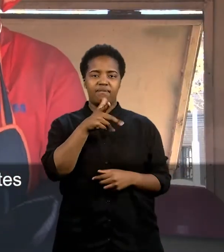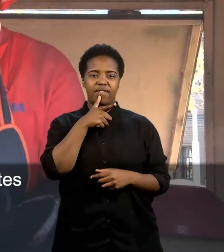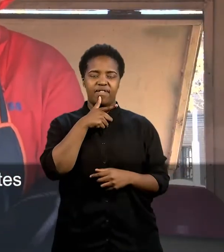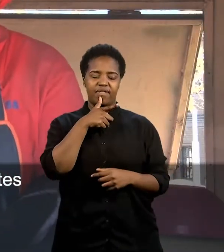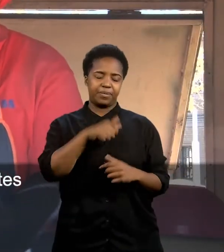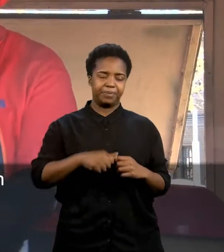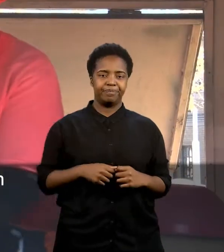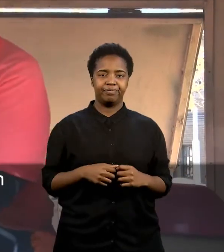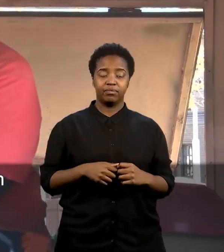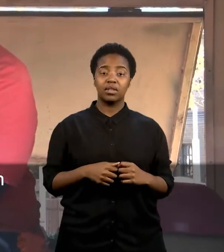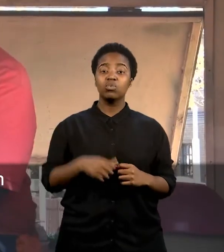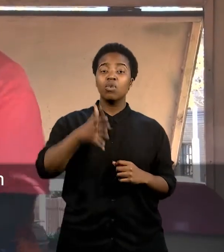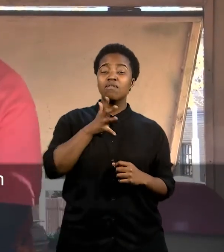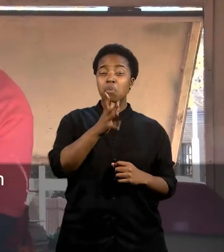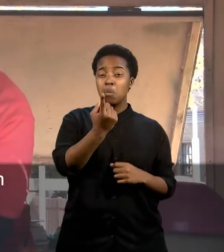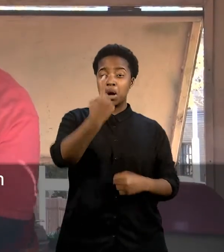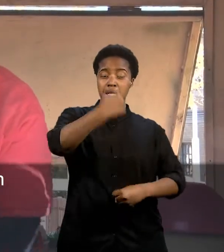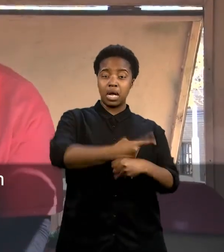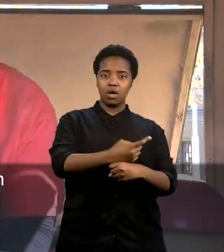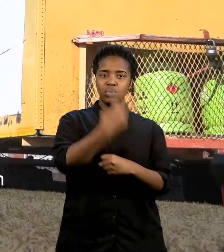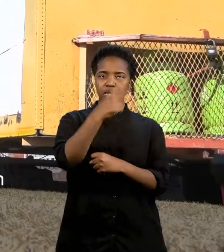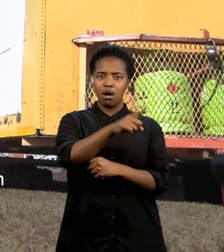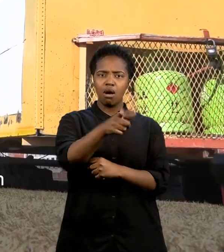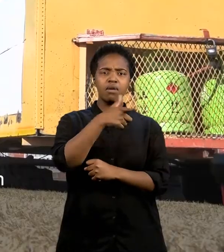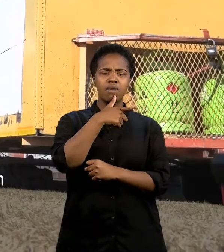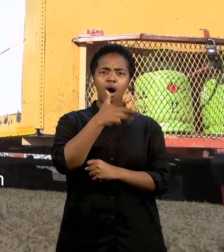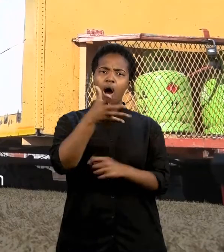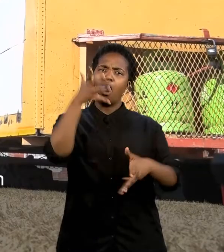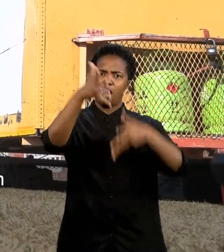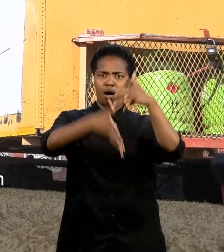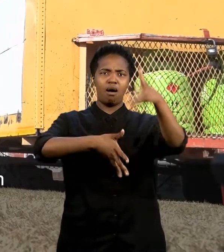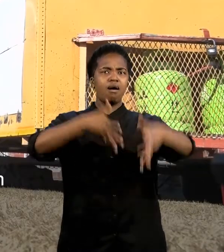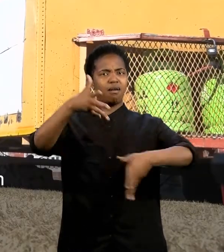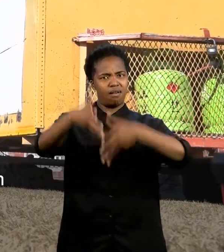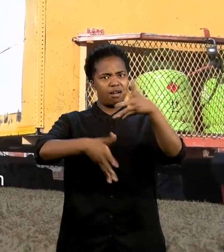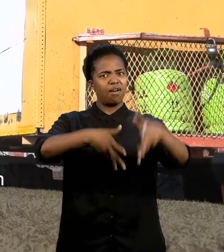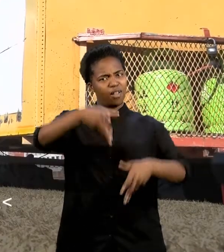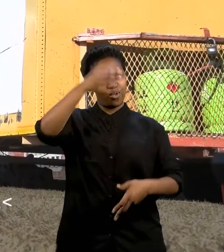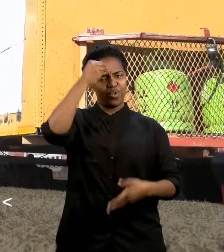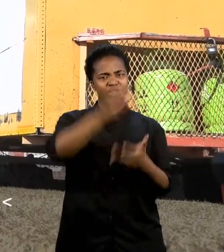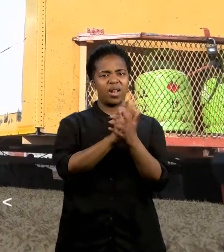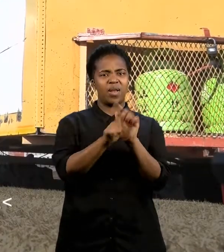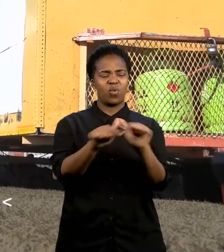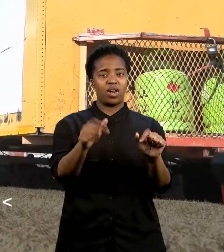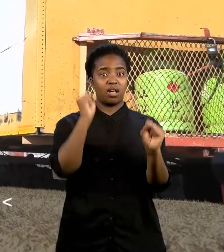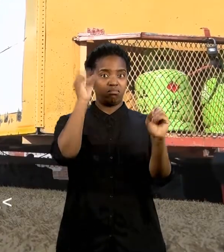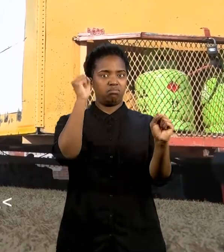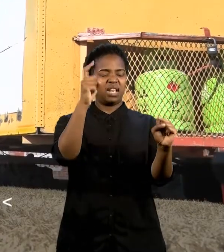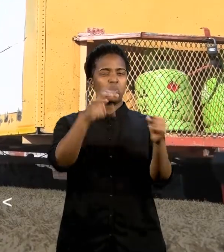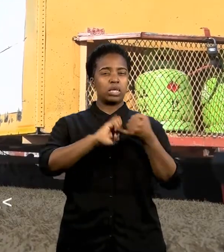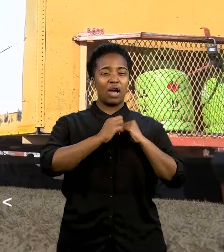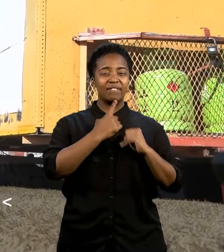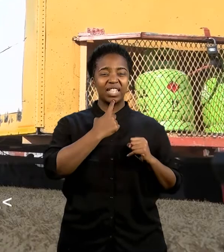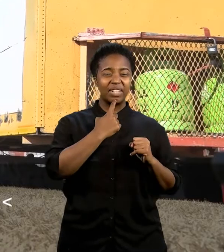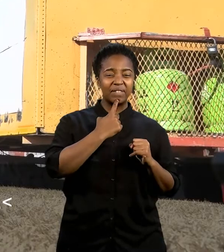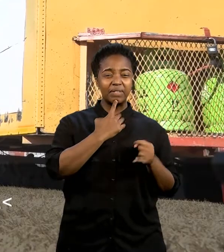endlebeni. So singathanda thina ukuthi ngelinye ilanga sibabona bakhuluma nathi nge-sign language, bakhuluma nathi ngezandla njengoba